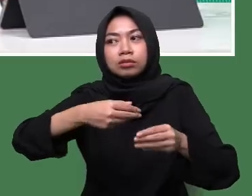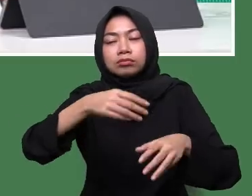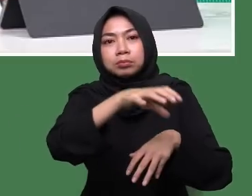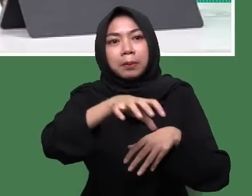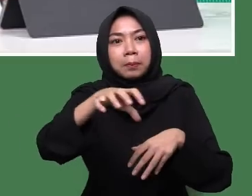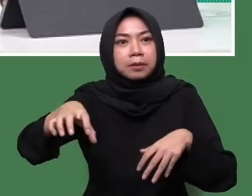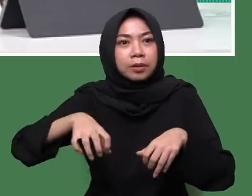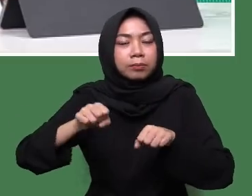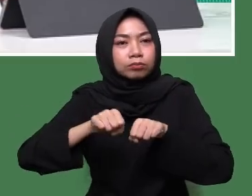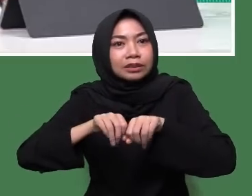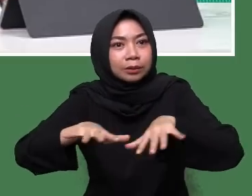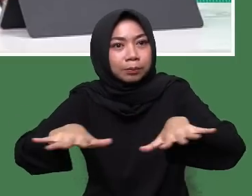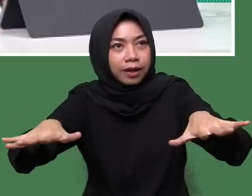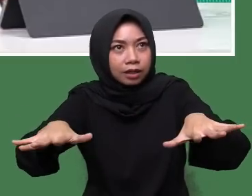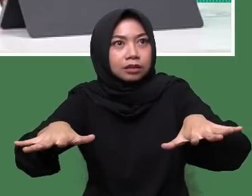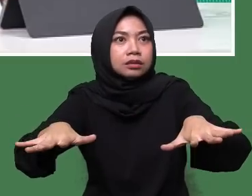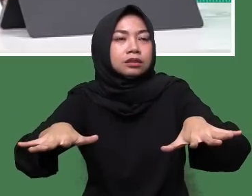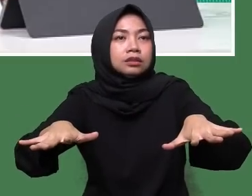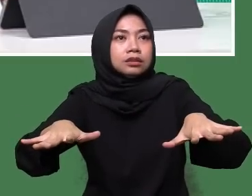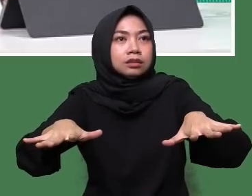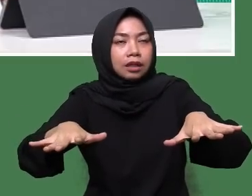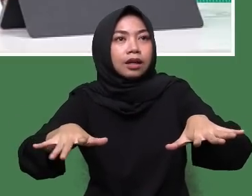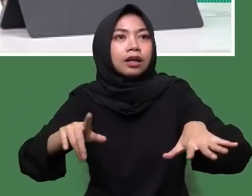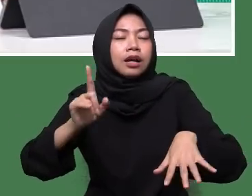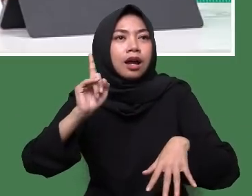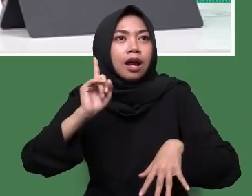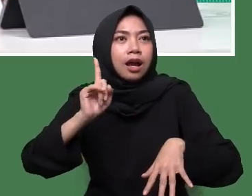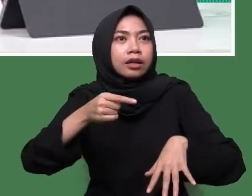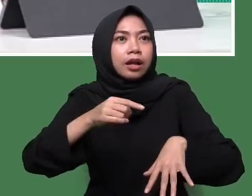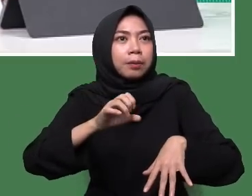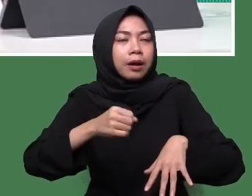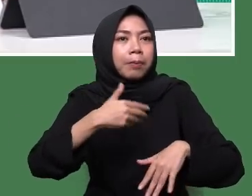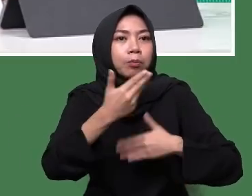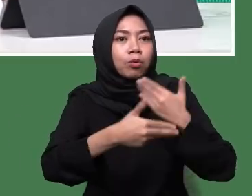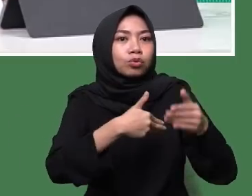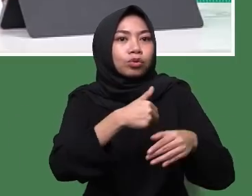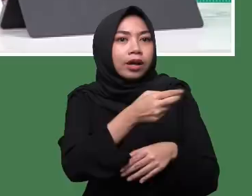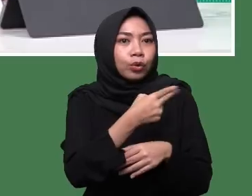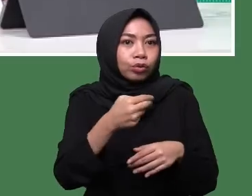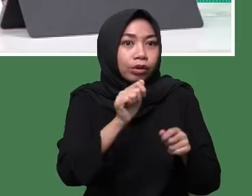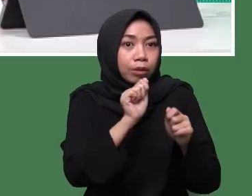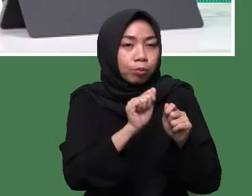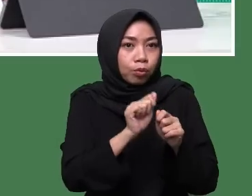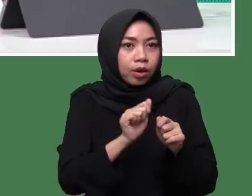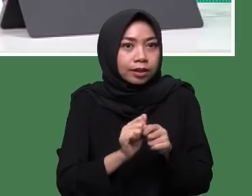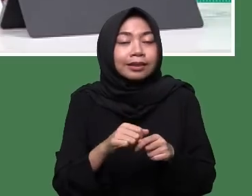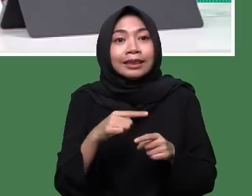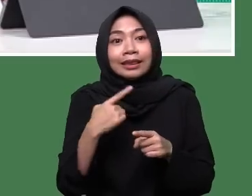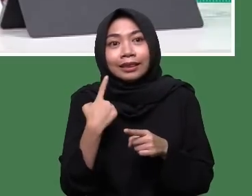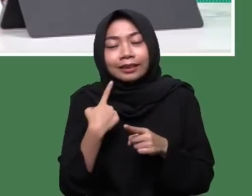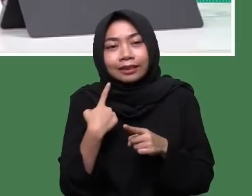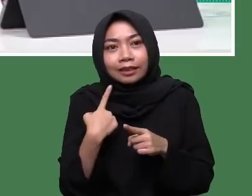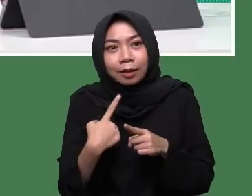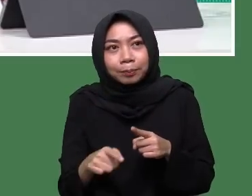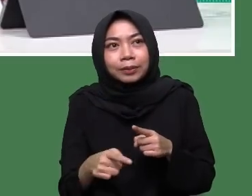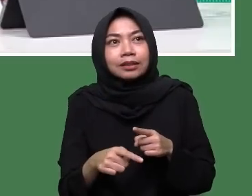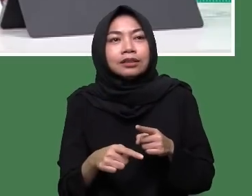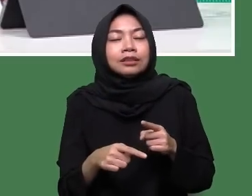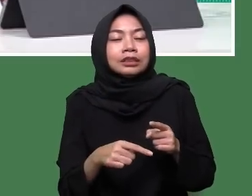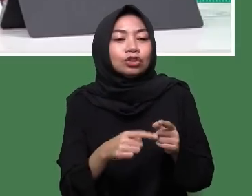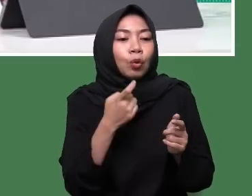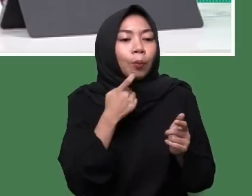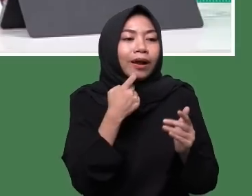which is some of them later on will be from the Indonesian producers. But we want to make sure that the budget is